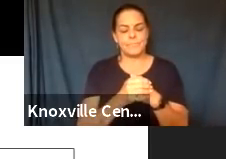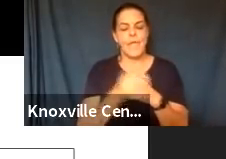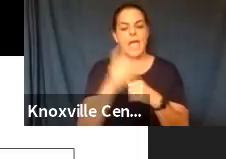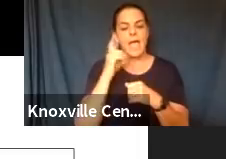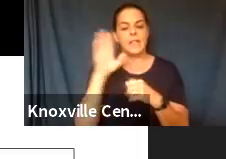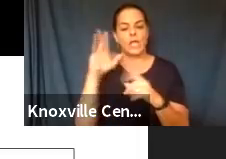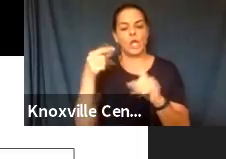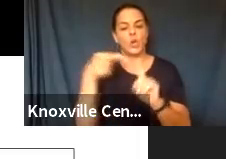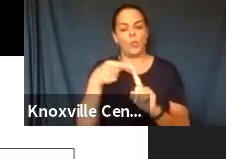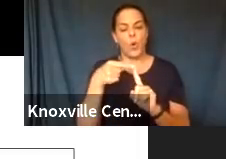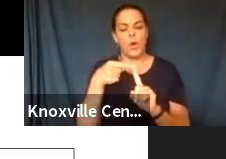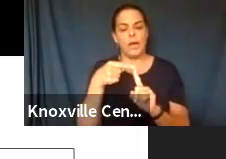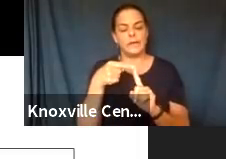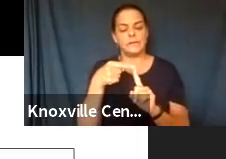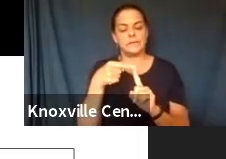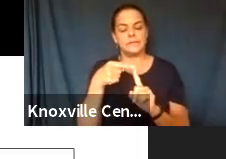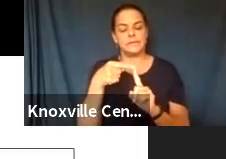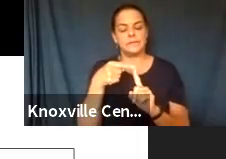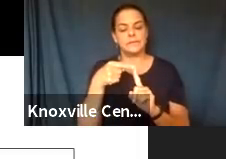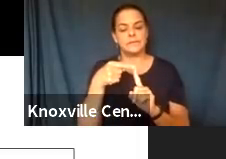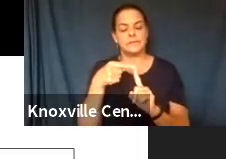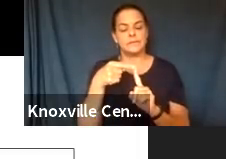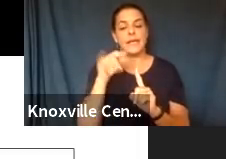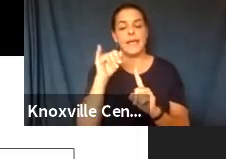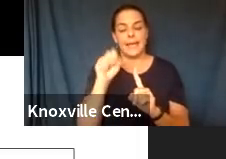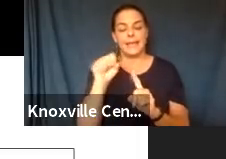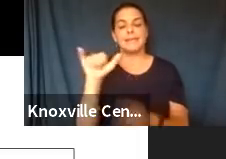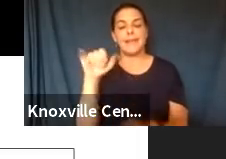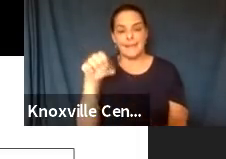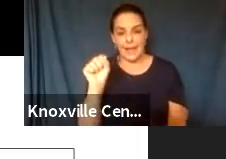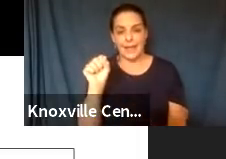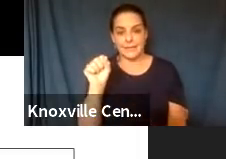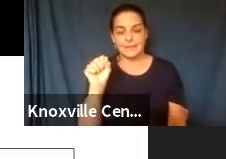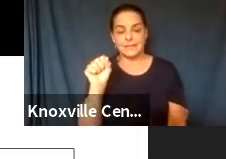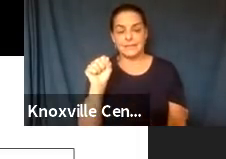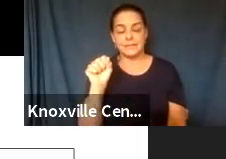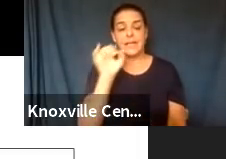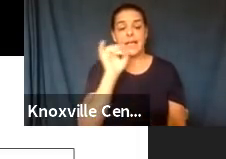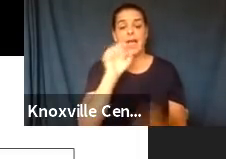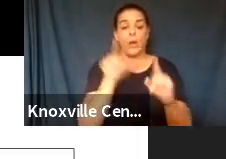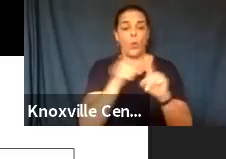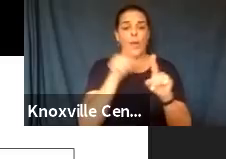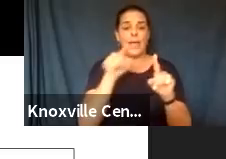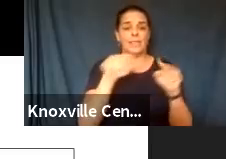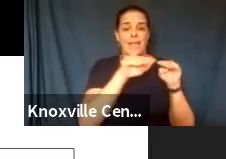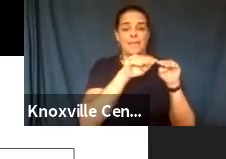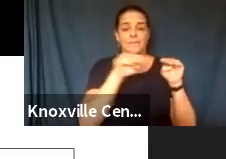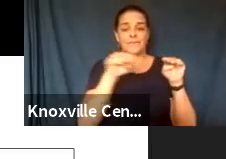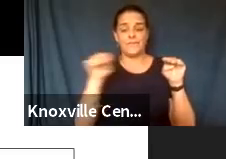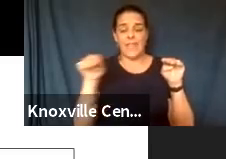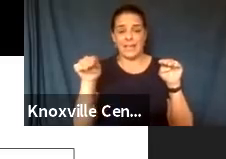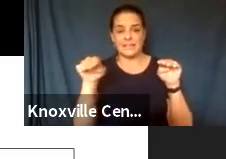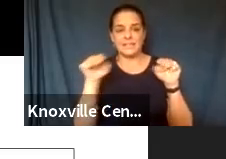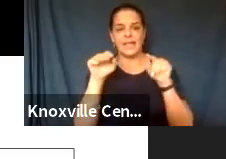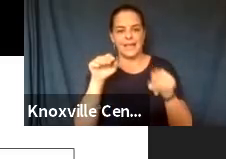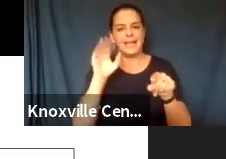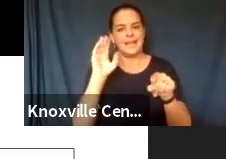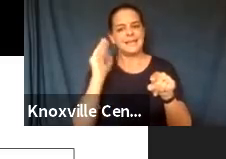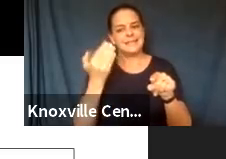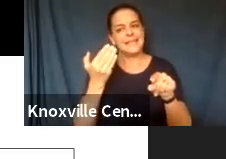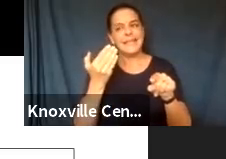for the first part, and then I'll add the second. Is yes, as that flattens, as it comes around, that would suggest